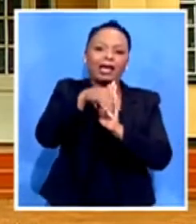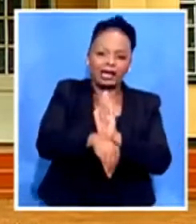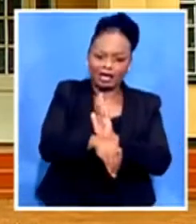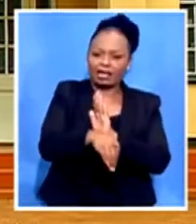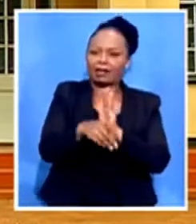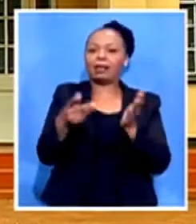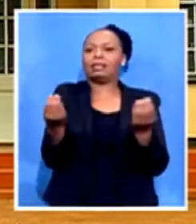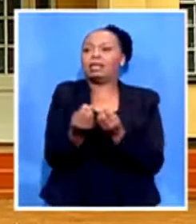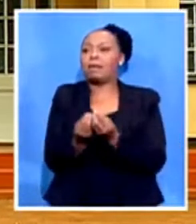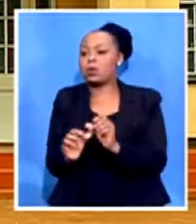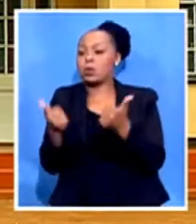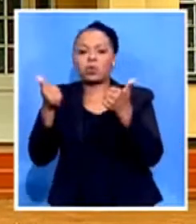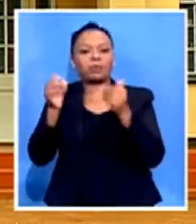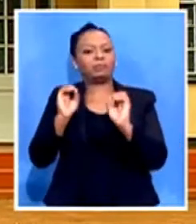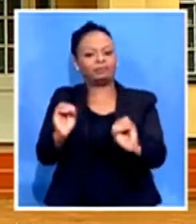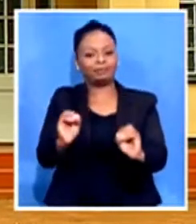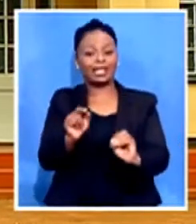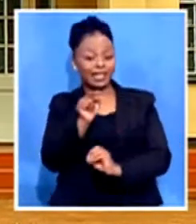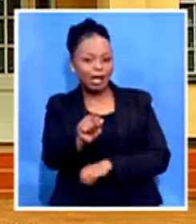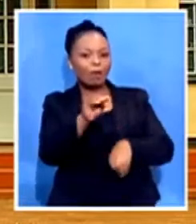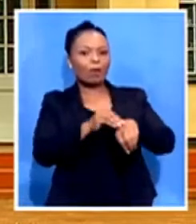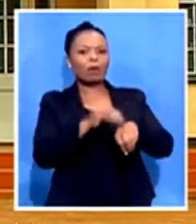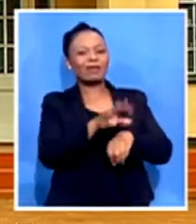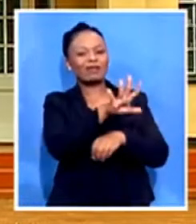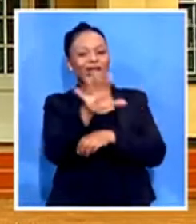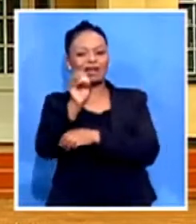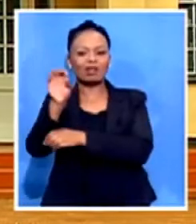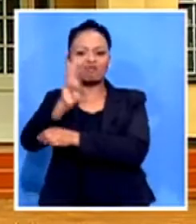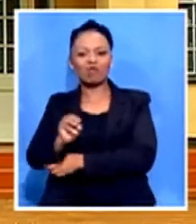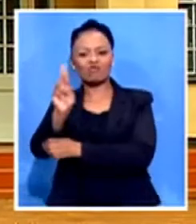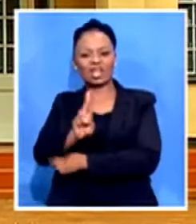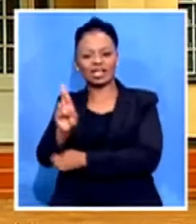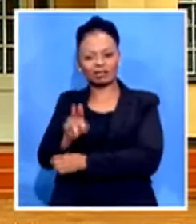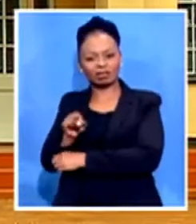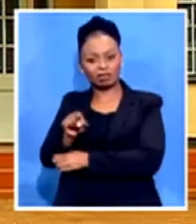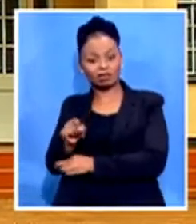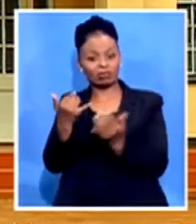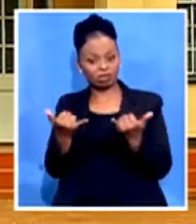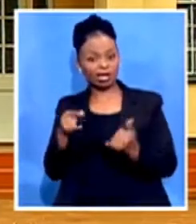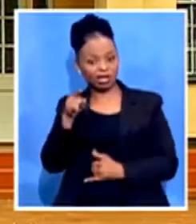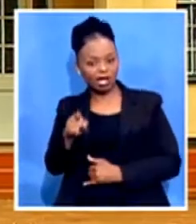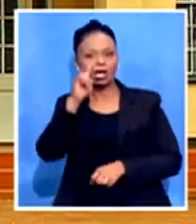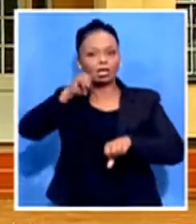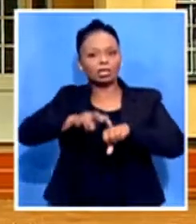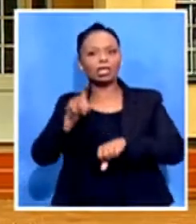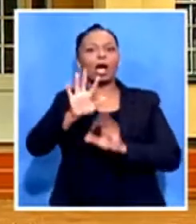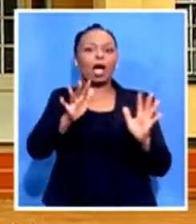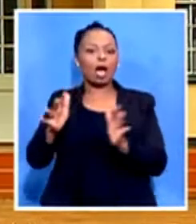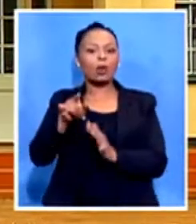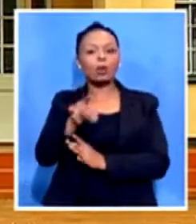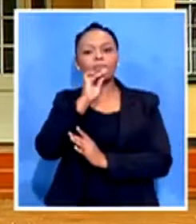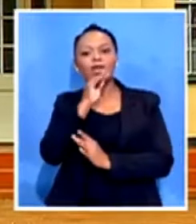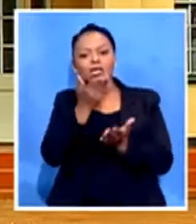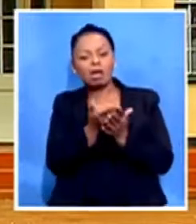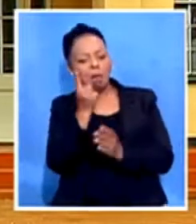about 500 million rand cash injection that will be put here to kind of resuscitate this project in order for